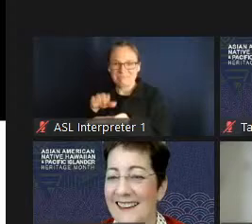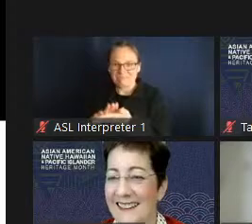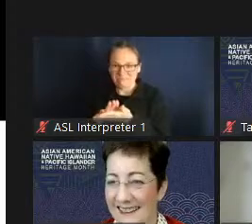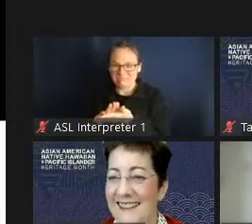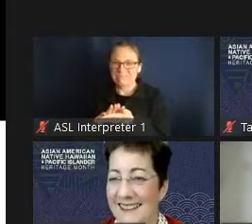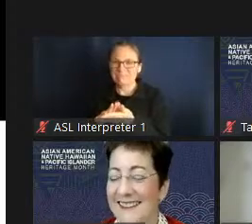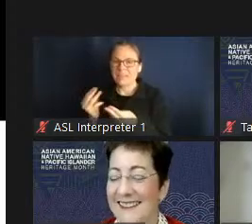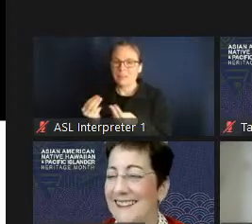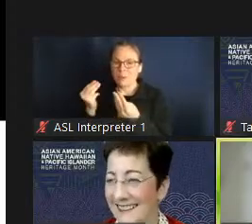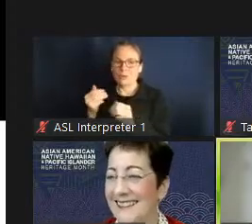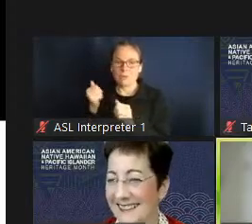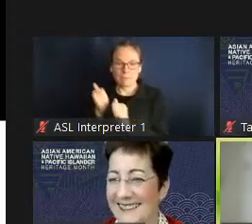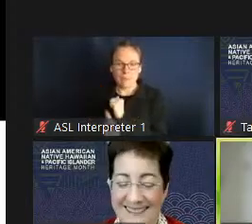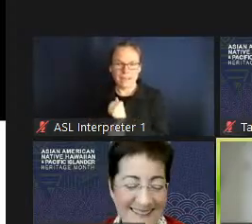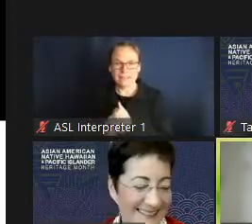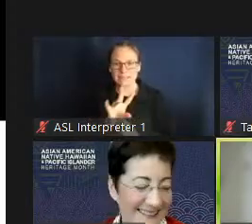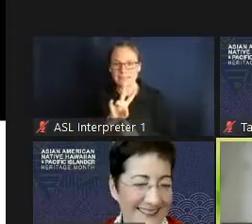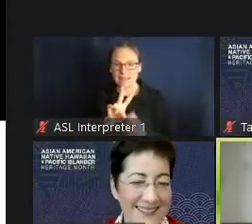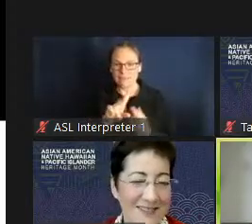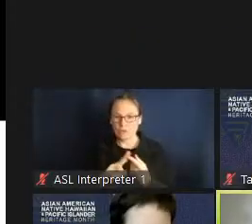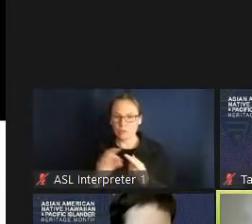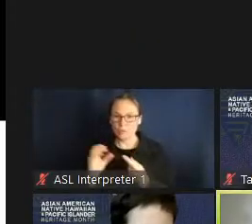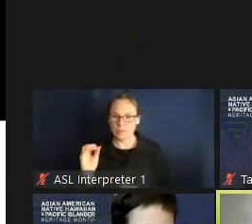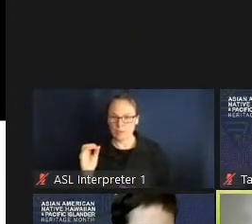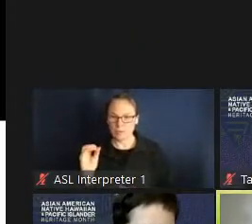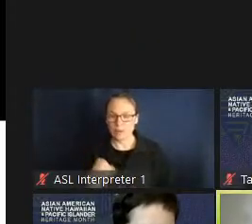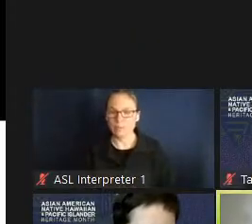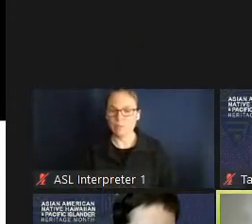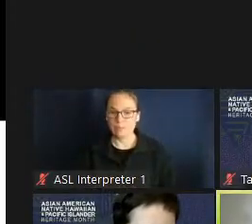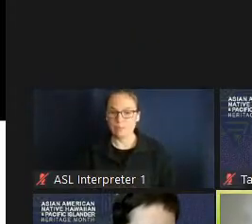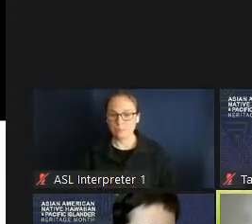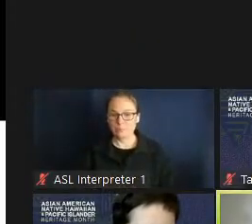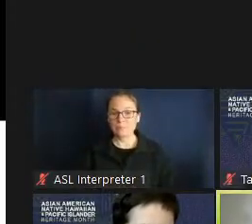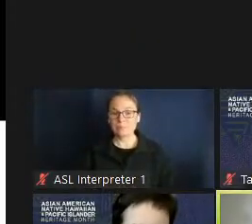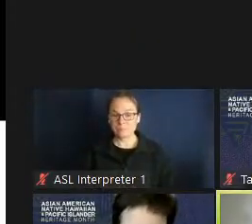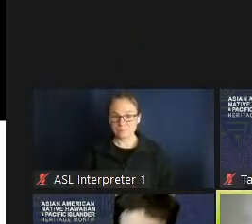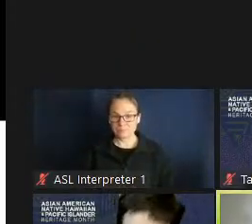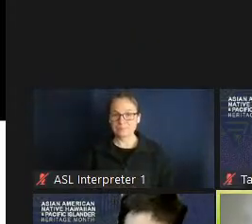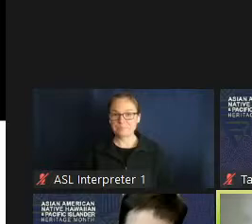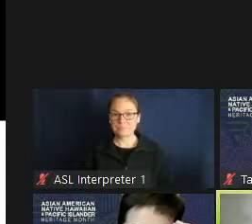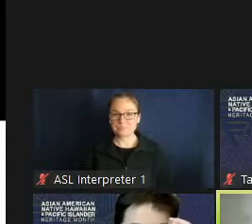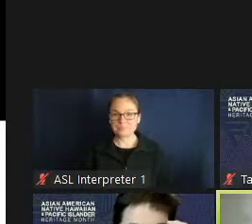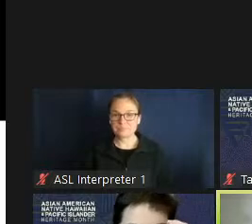7-0. Thank you, Kevin. Kevin, can you move to the next slide, please?